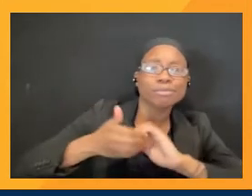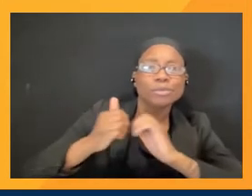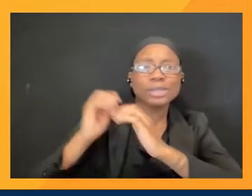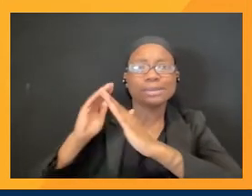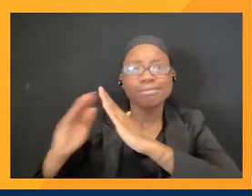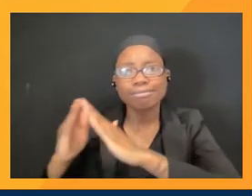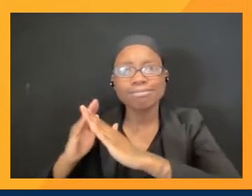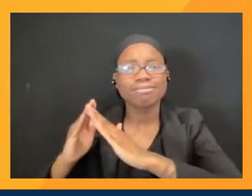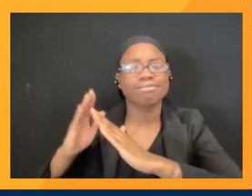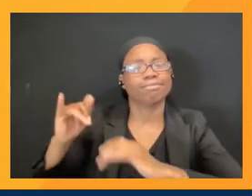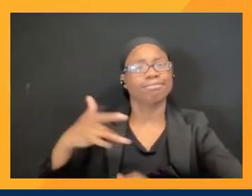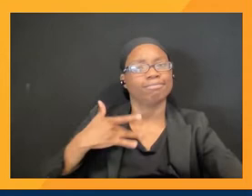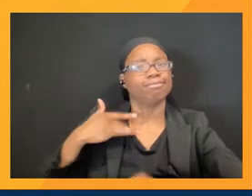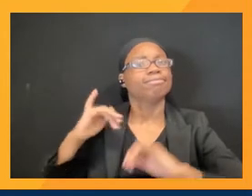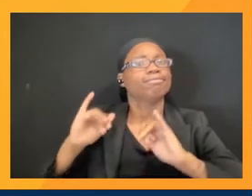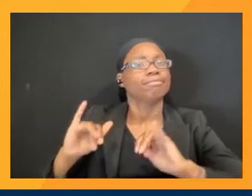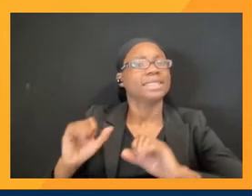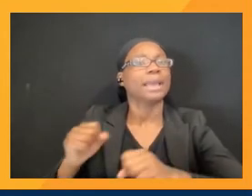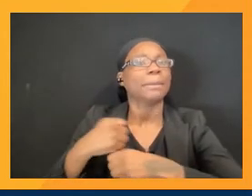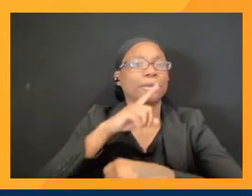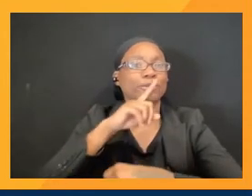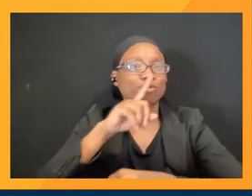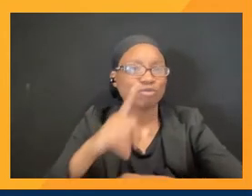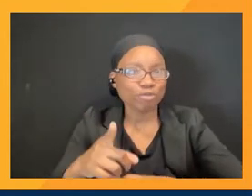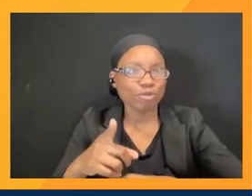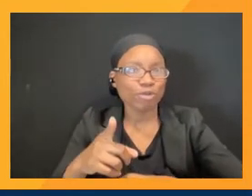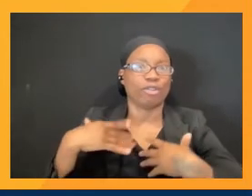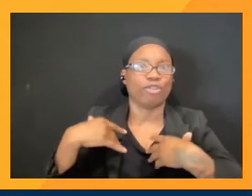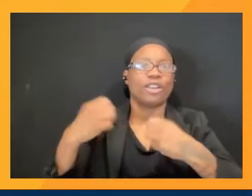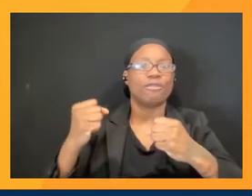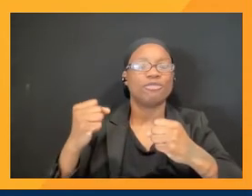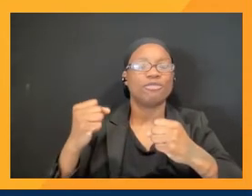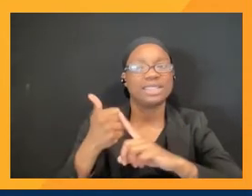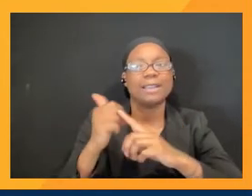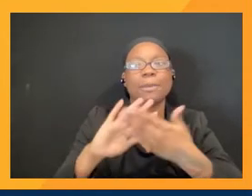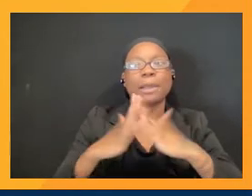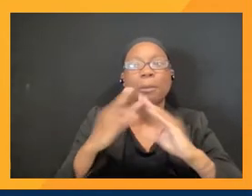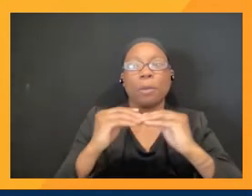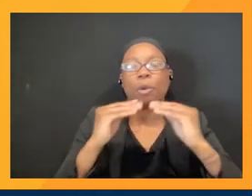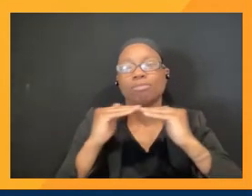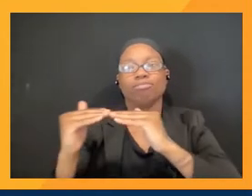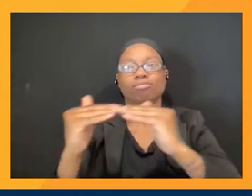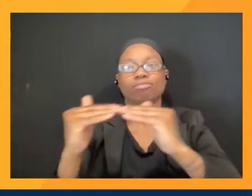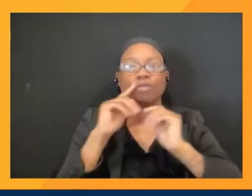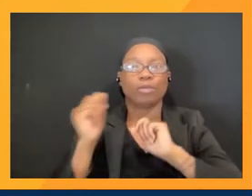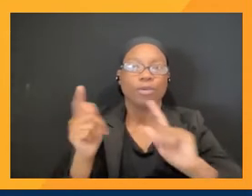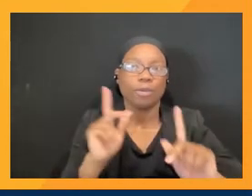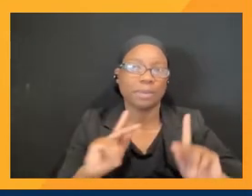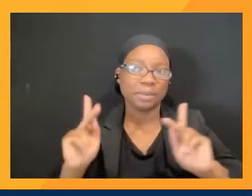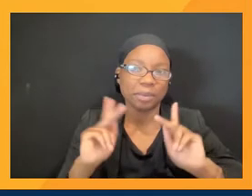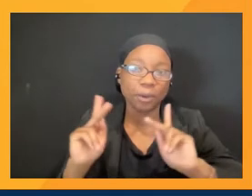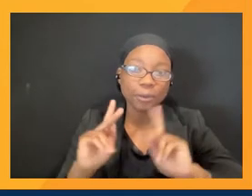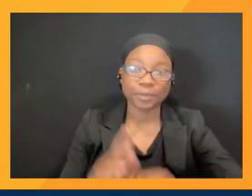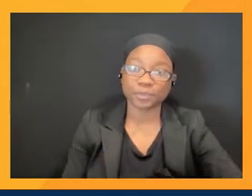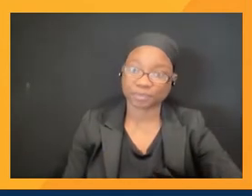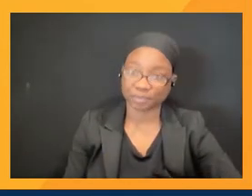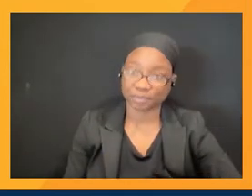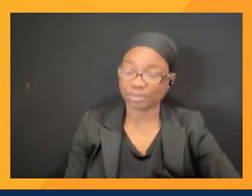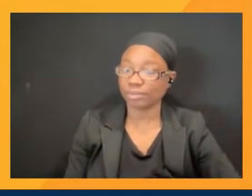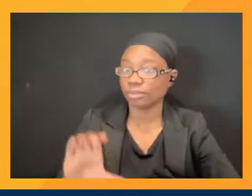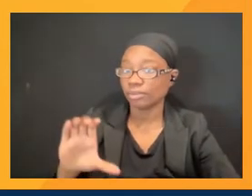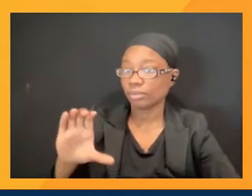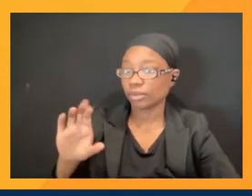55% of our hosts are women. 1 in 5 hosts who are employed are either teachers or healthcare workers, right? And